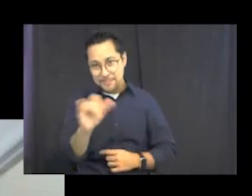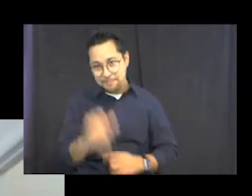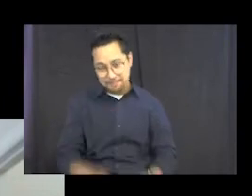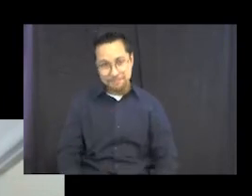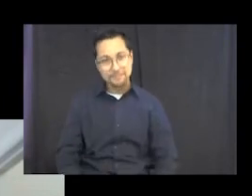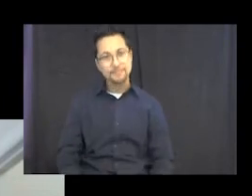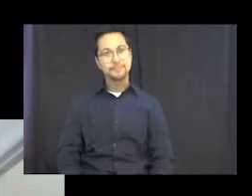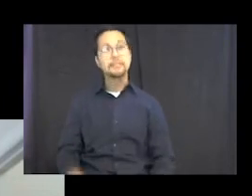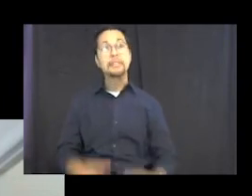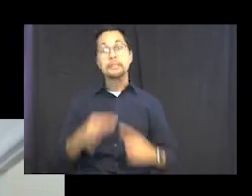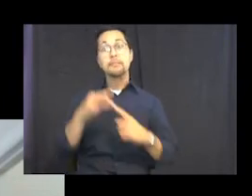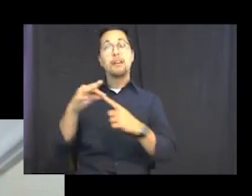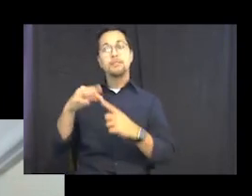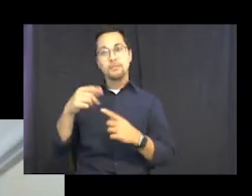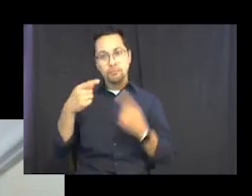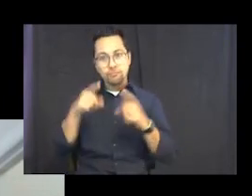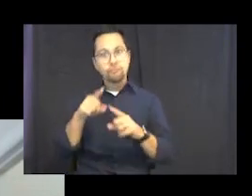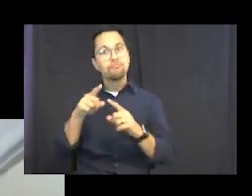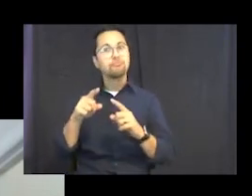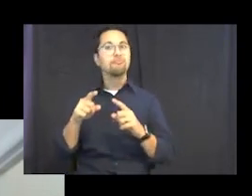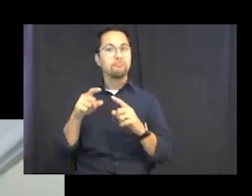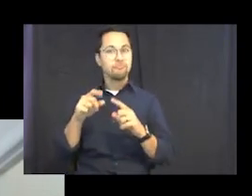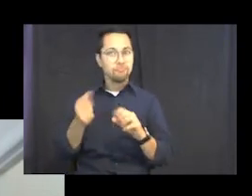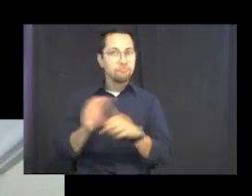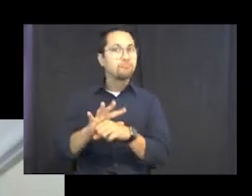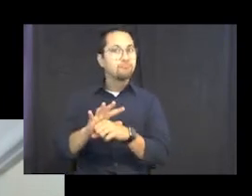time, especially in this time of COVID.